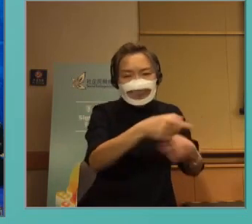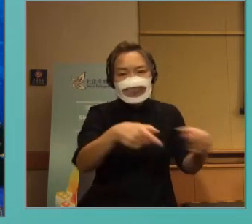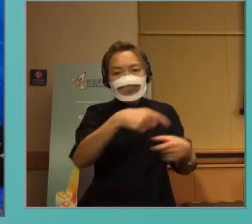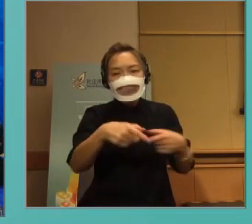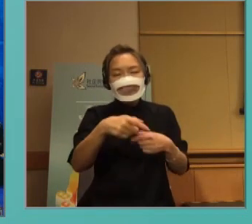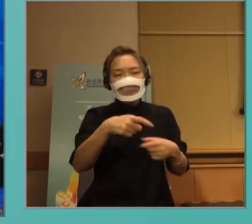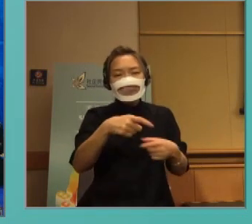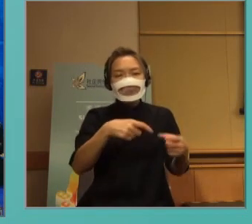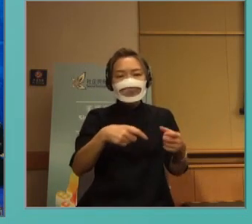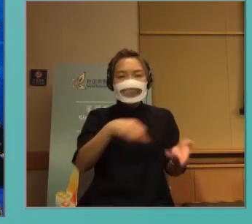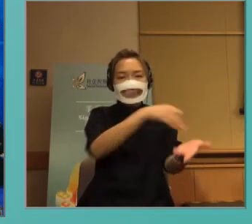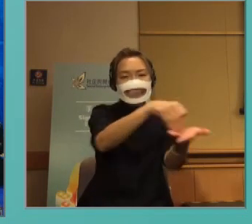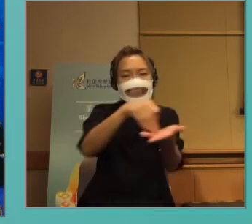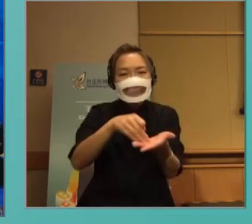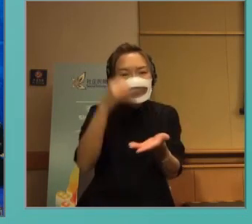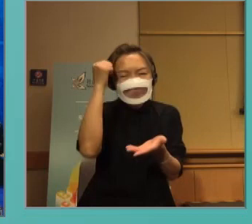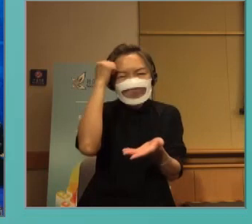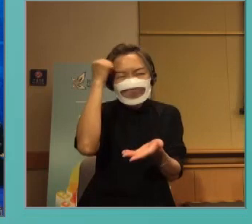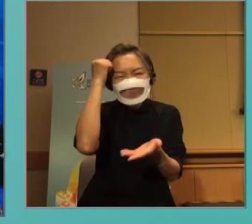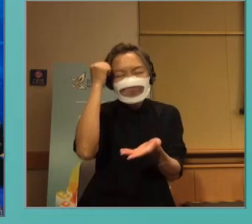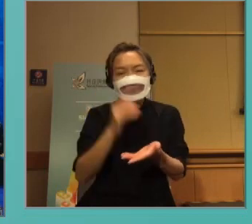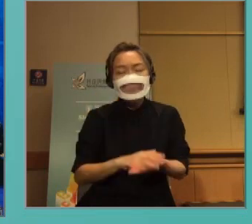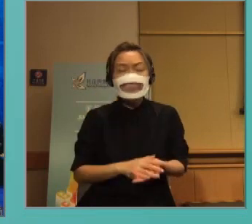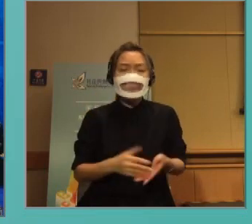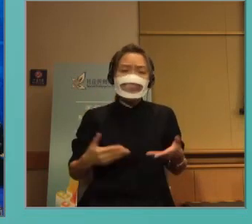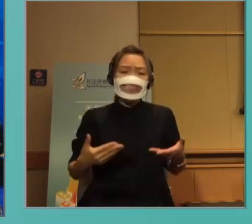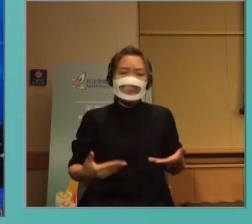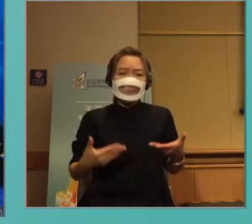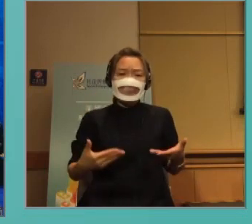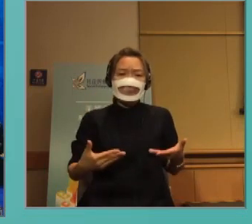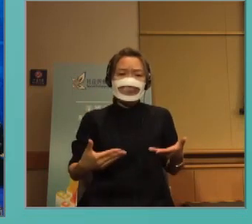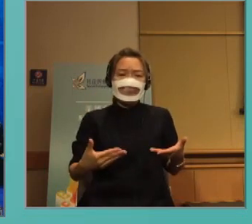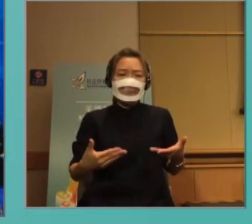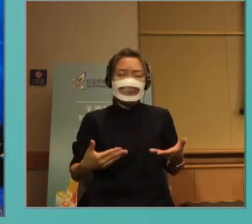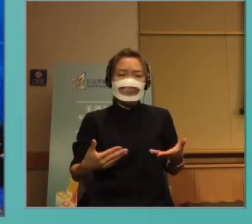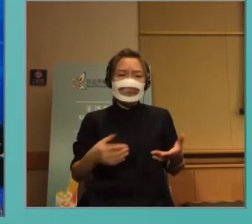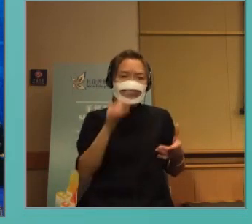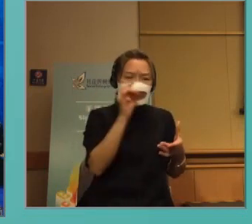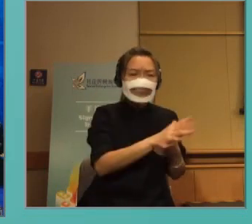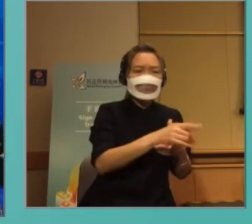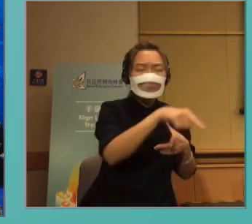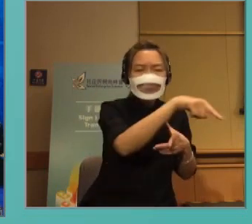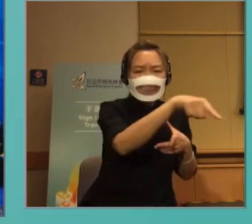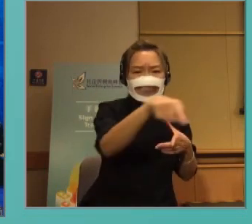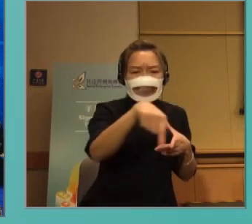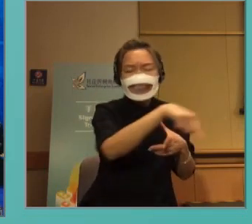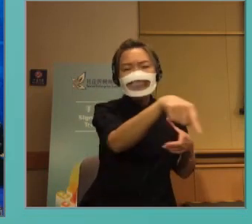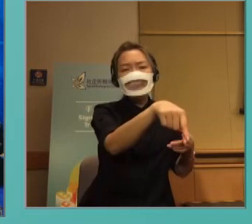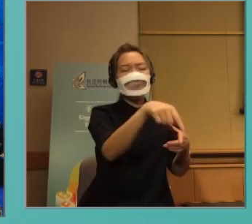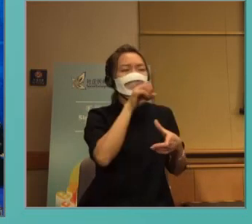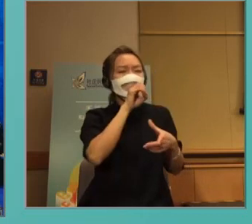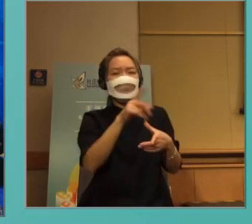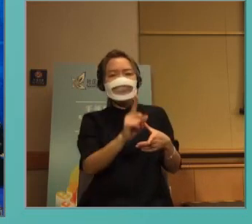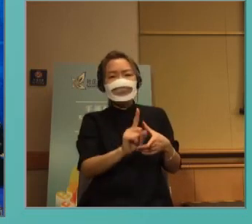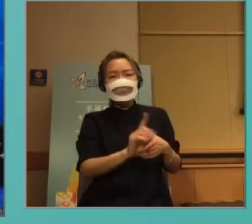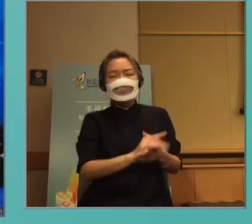Still a very early stage that I always share with the because we are running some offline event